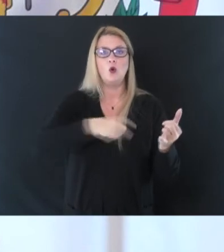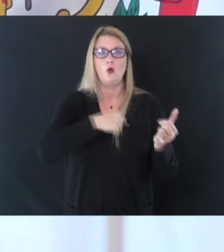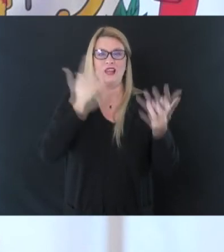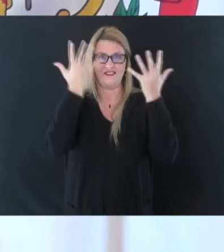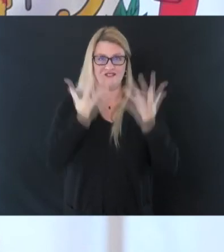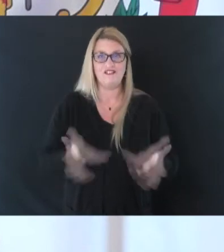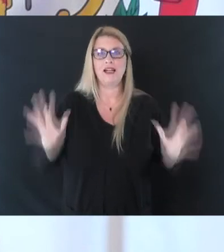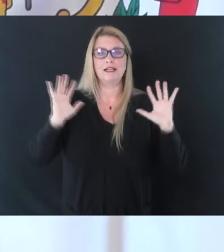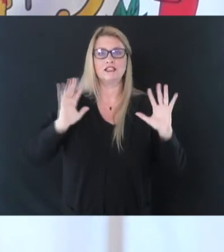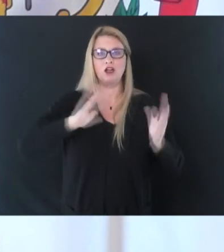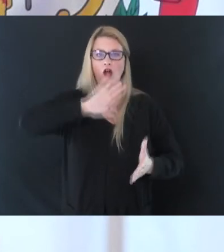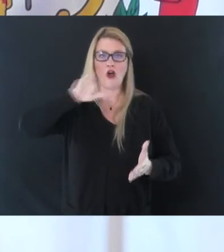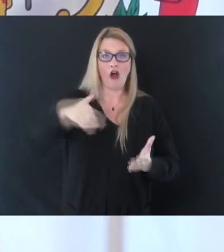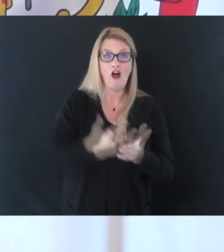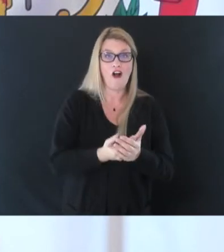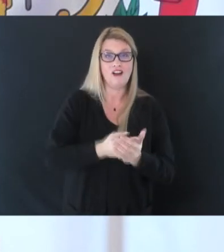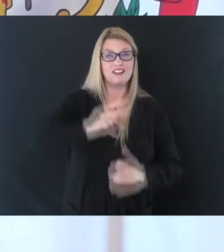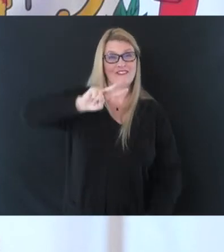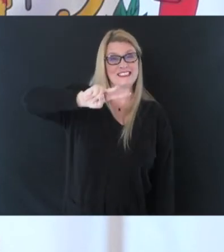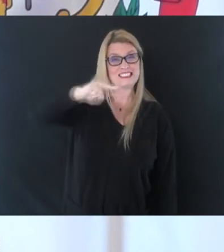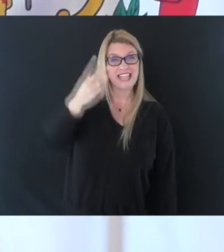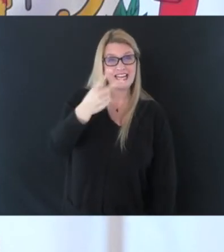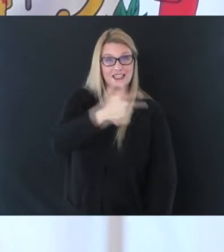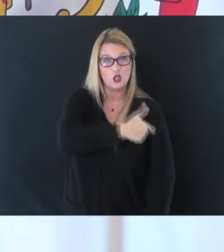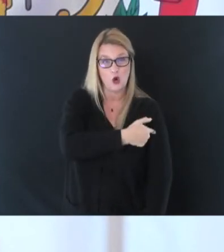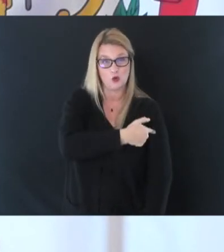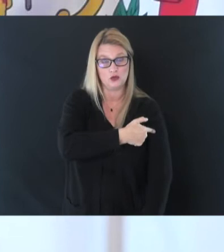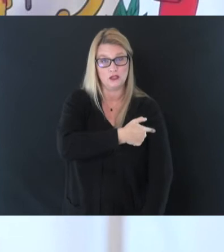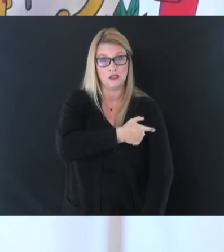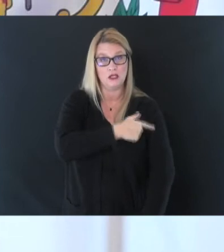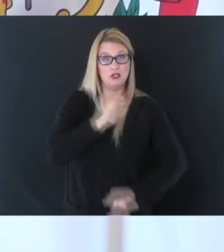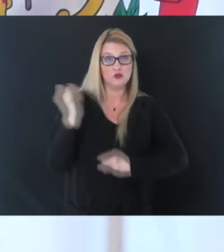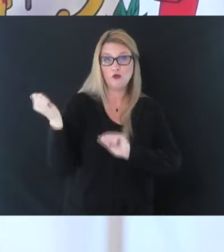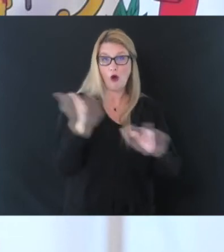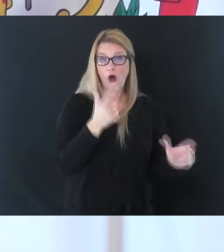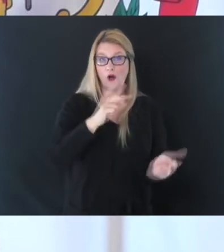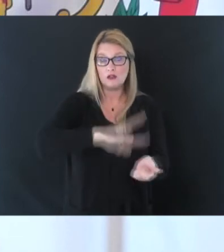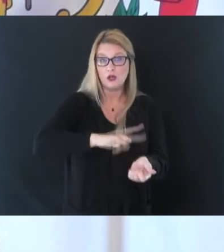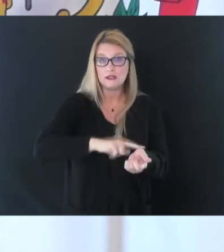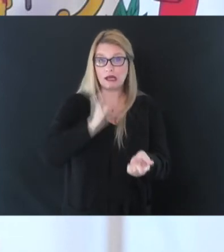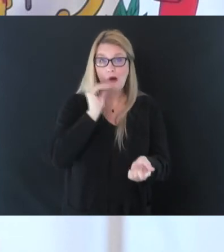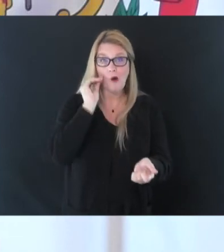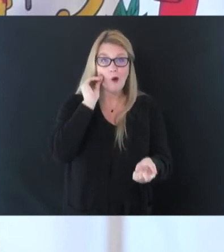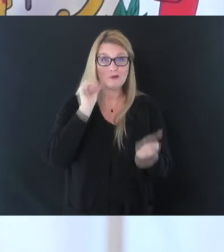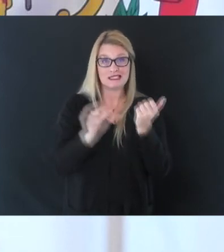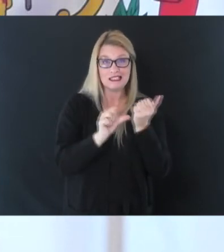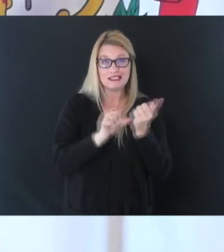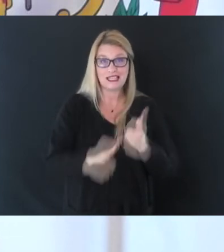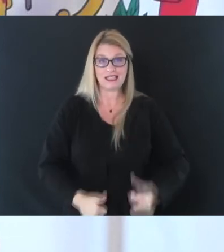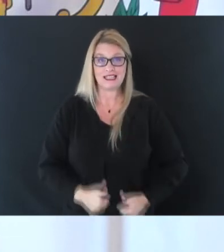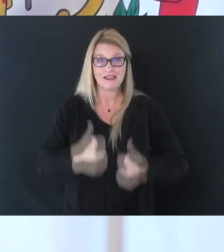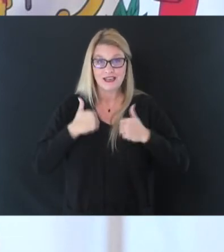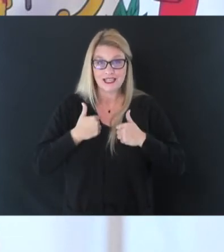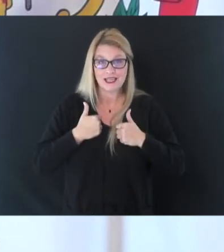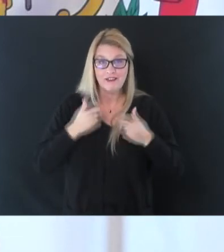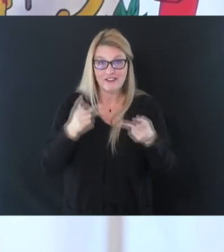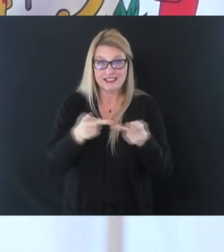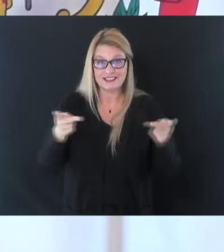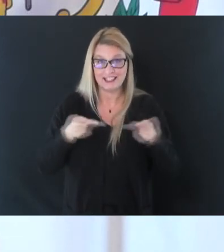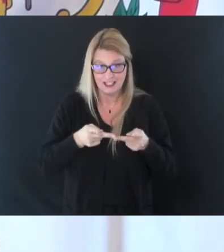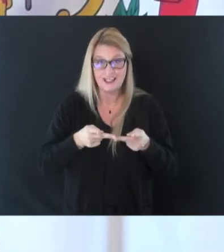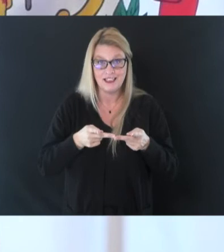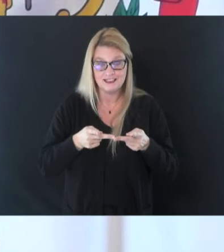all of the second round doses in our nursing homes and assisted living facilities on all those that